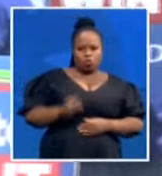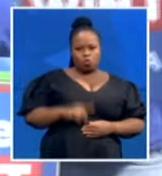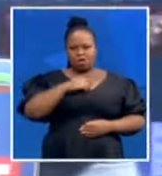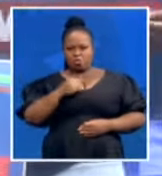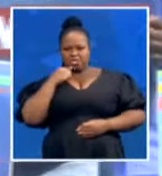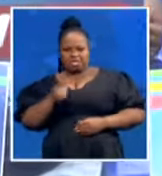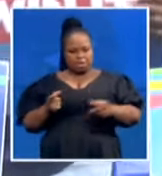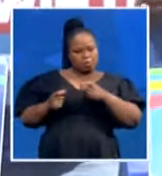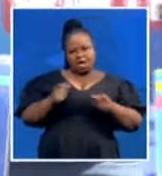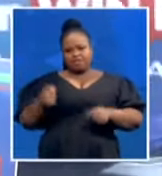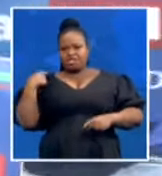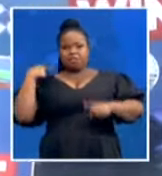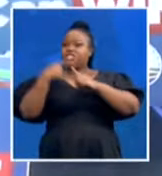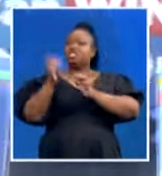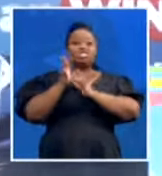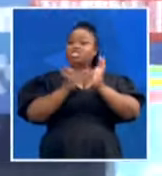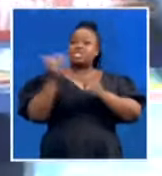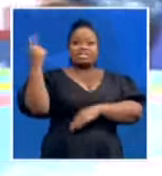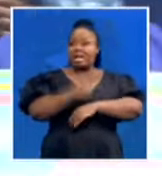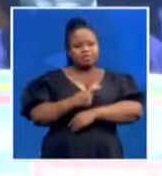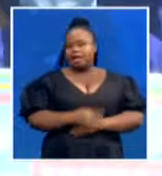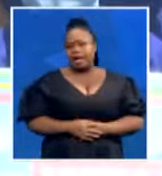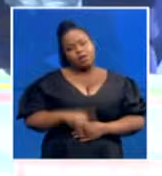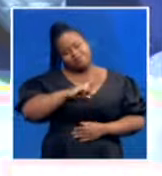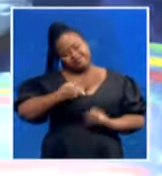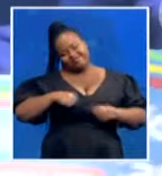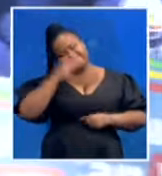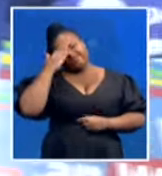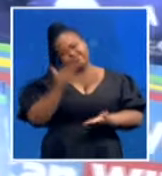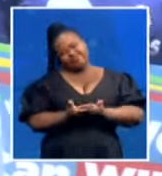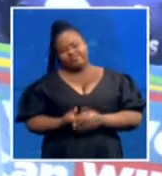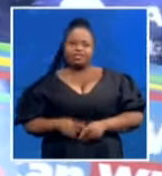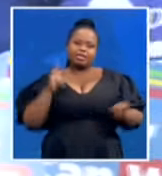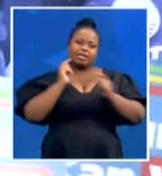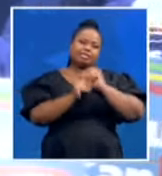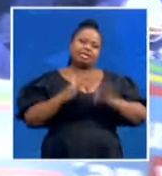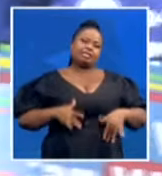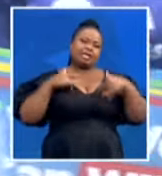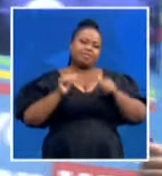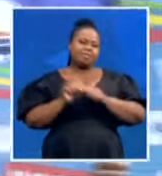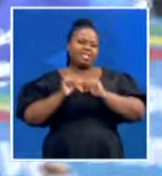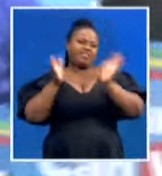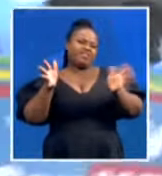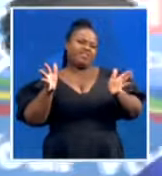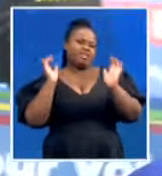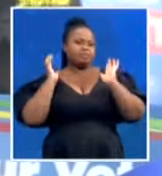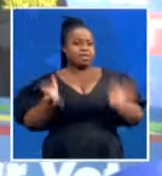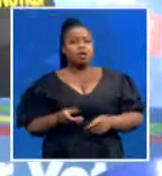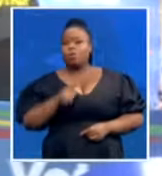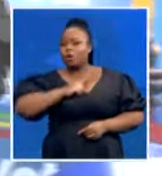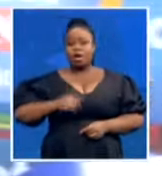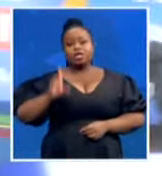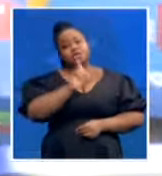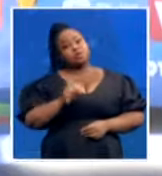but because we can and we have changed lives for the better. And that is why, Democrats, we've got to get up on the 1st